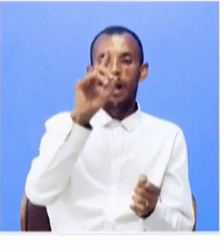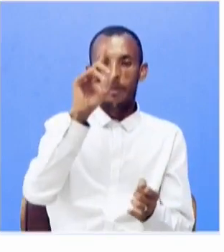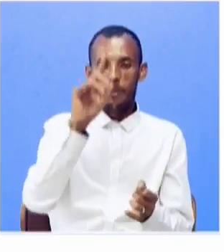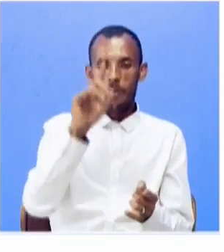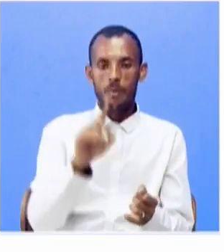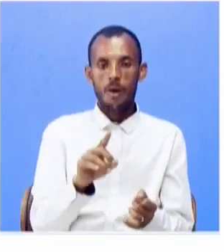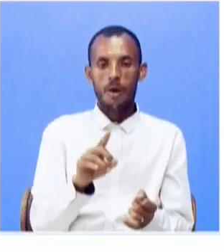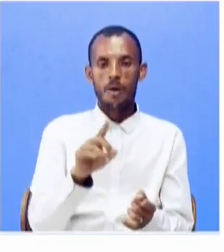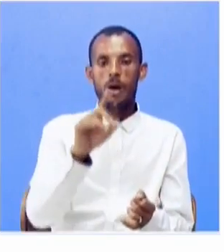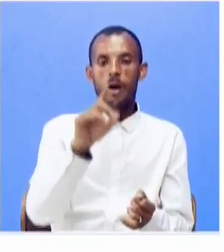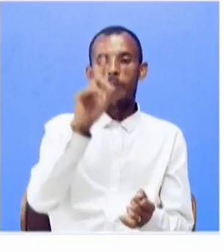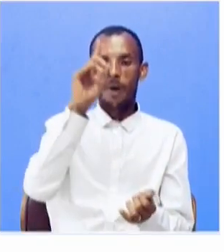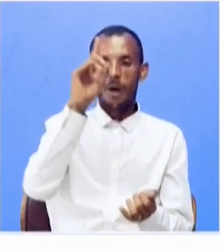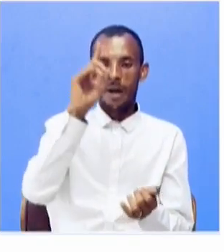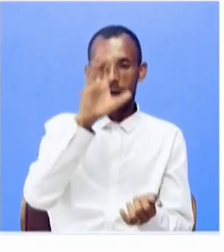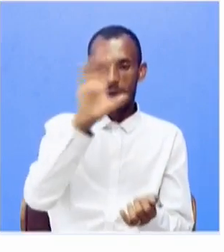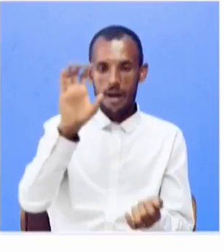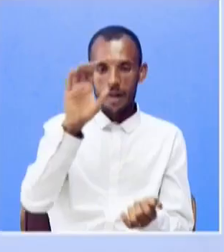115.